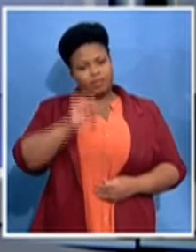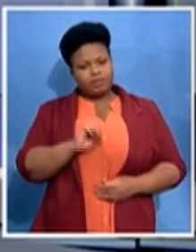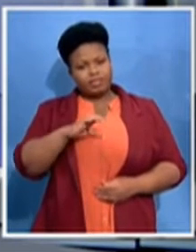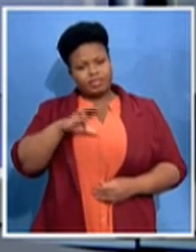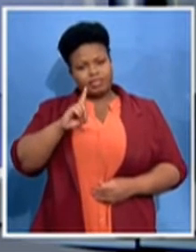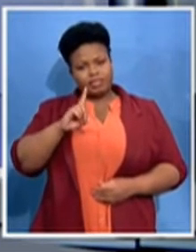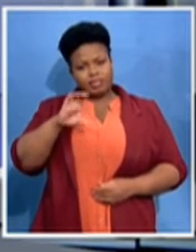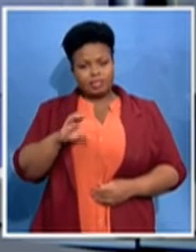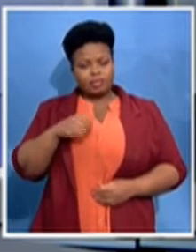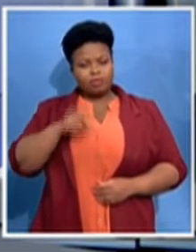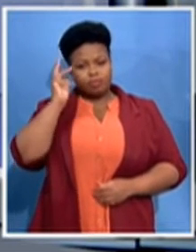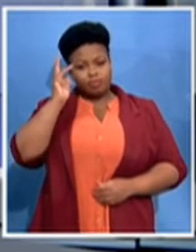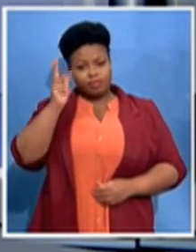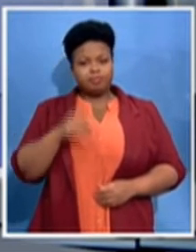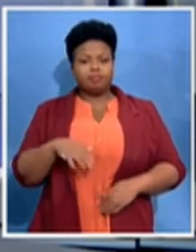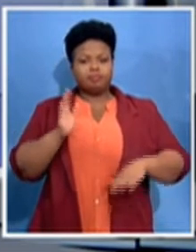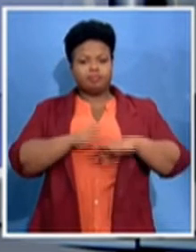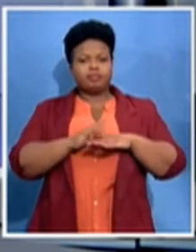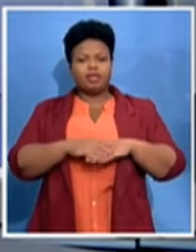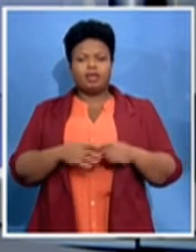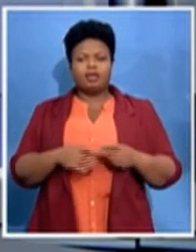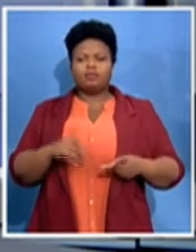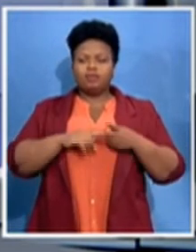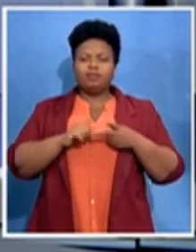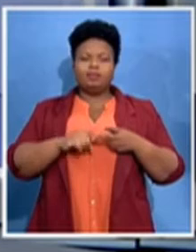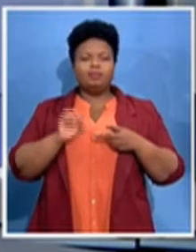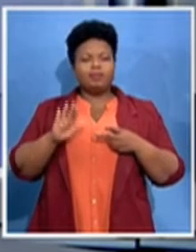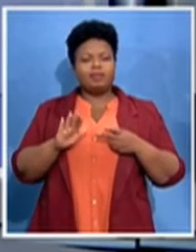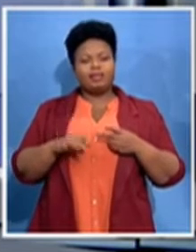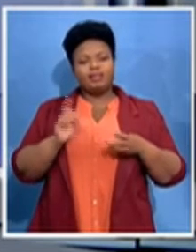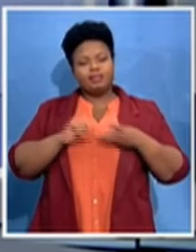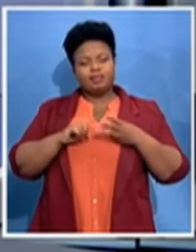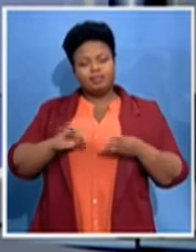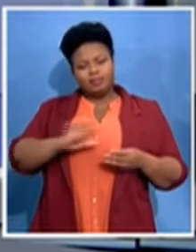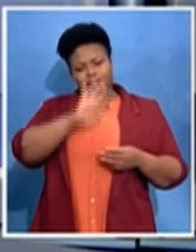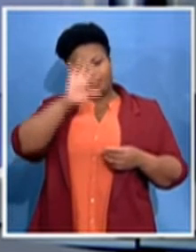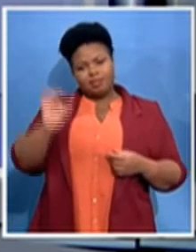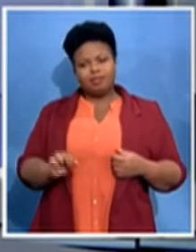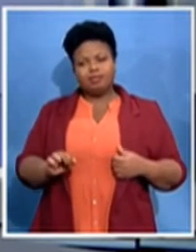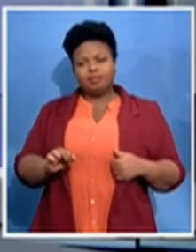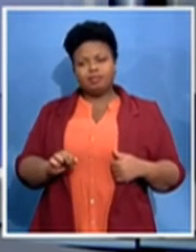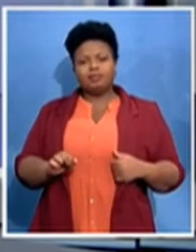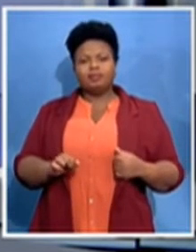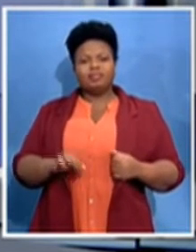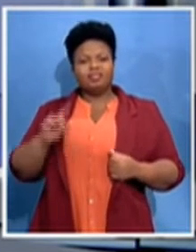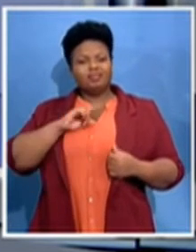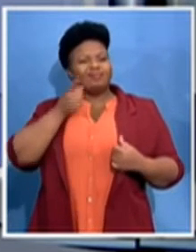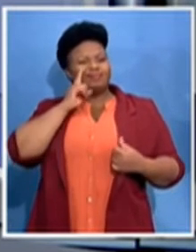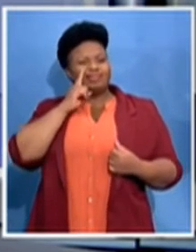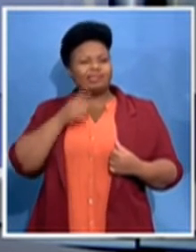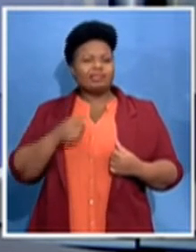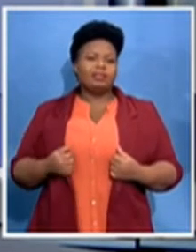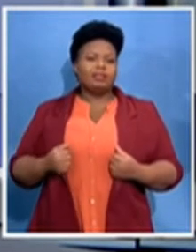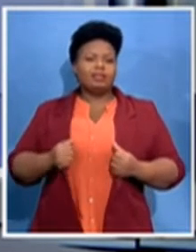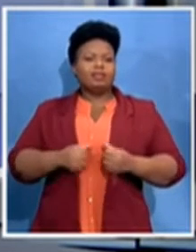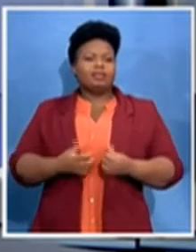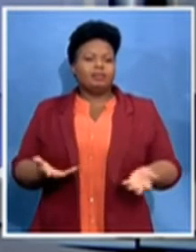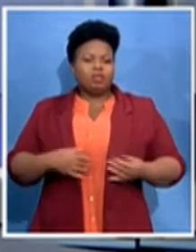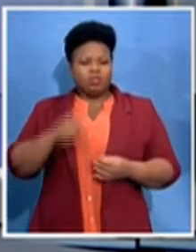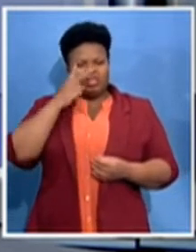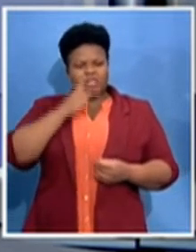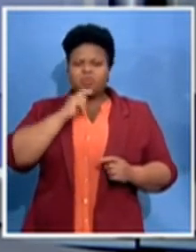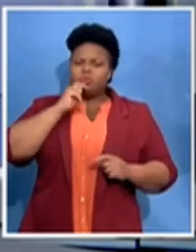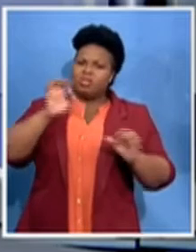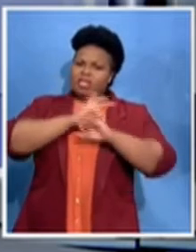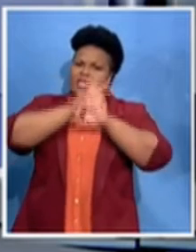COVID-19 in Africa. Look, it actually puts into context what we're going through here as on the